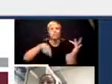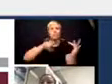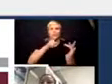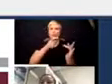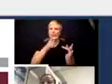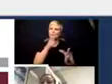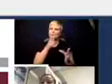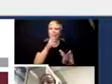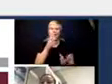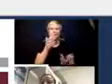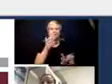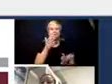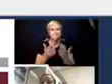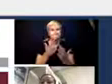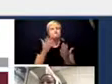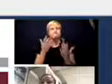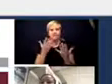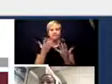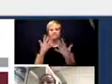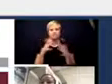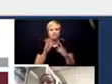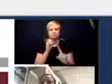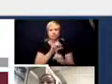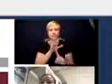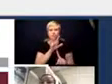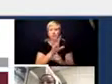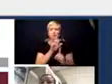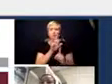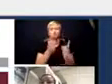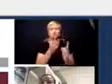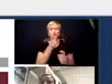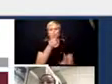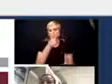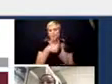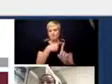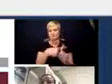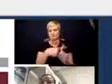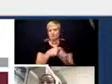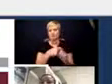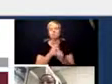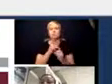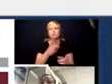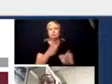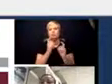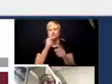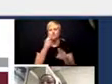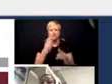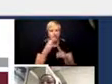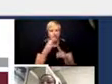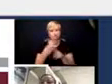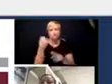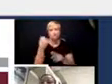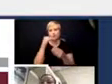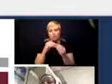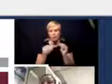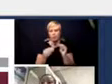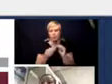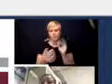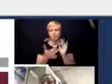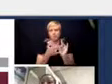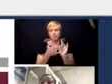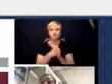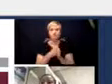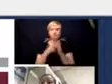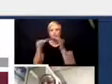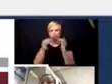been exposed to someone who has tested positive. They will receive names and phone numbers of contacts. They will explain